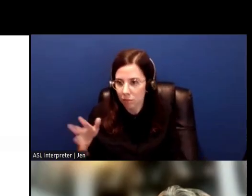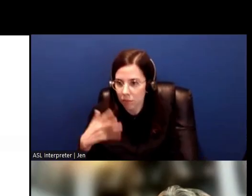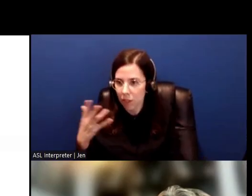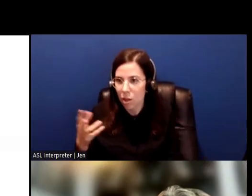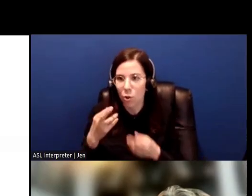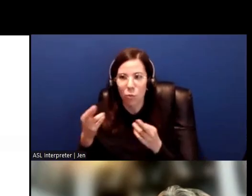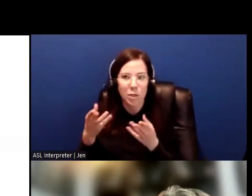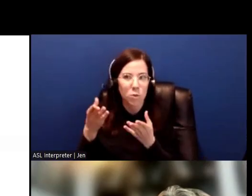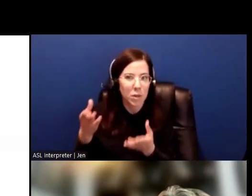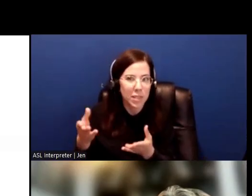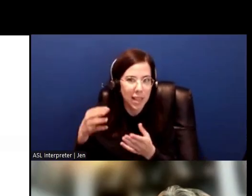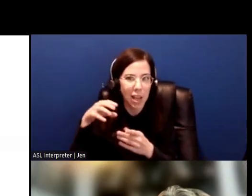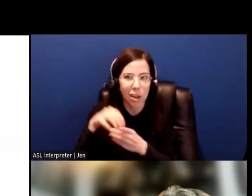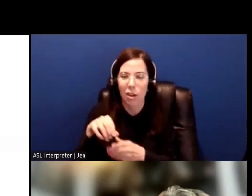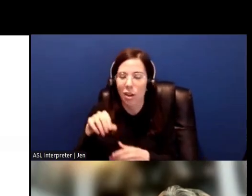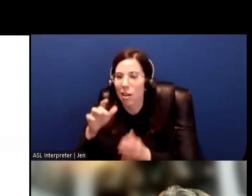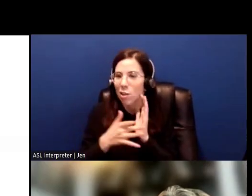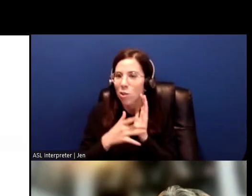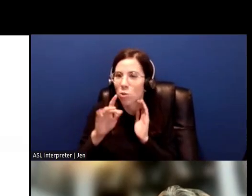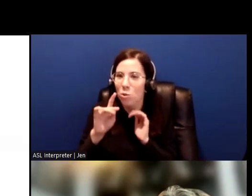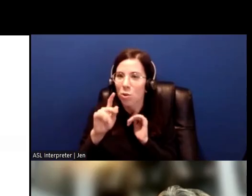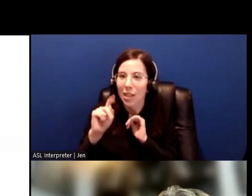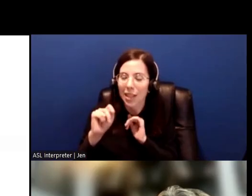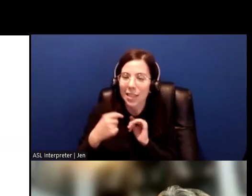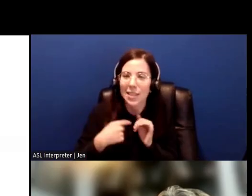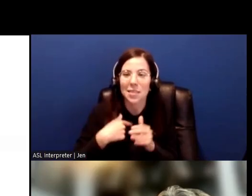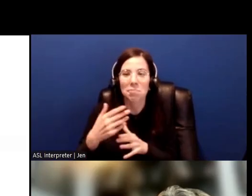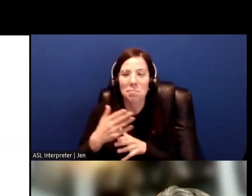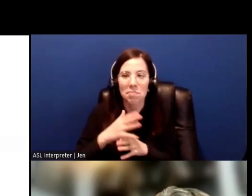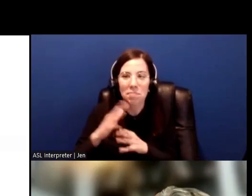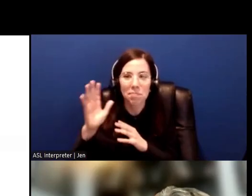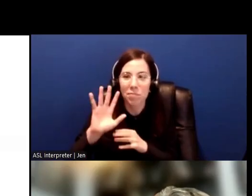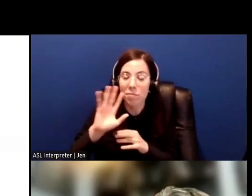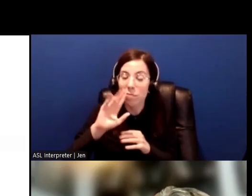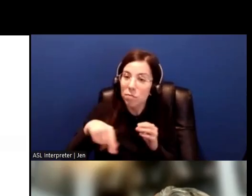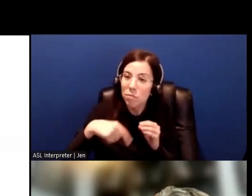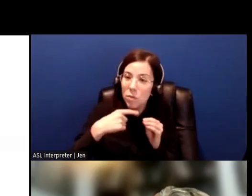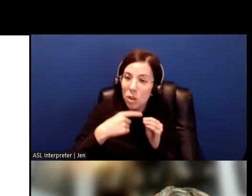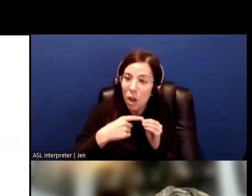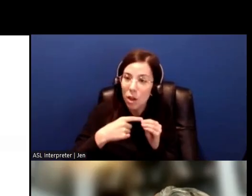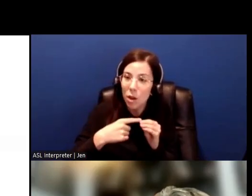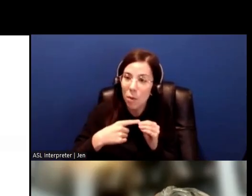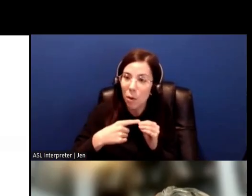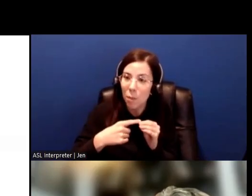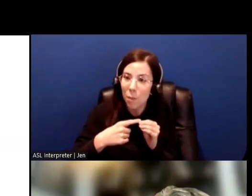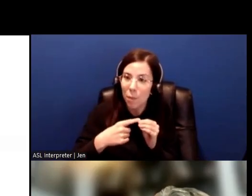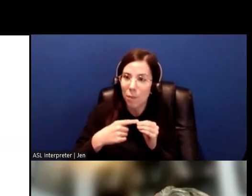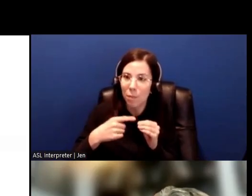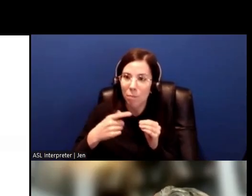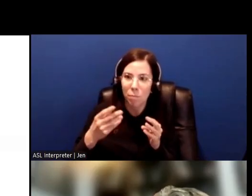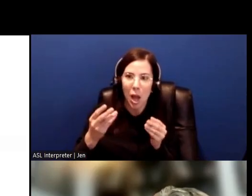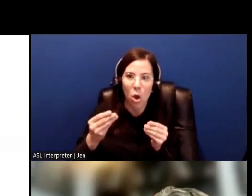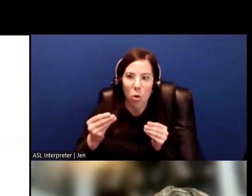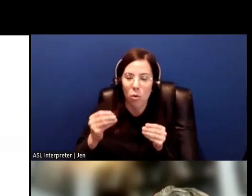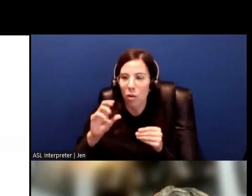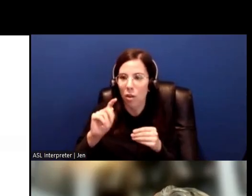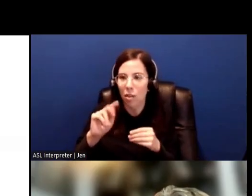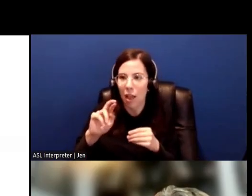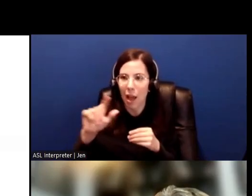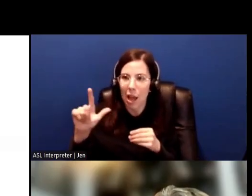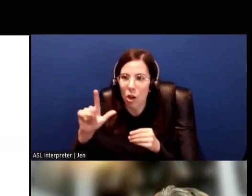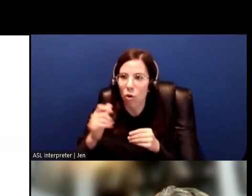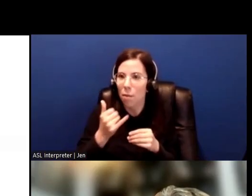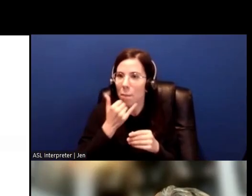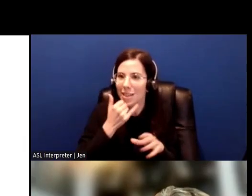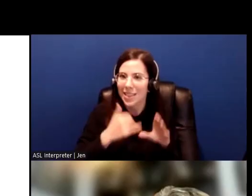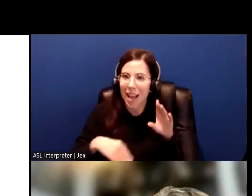toolkits. And I had shared one earlier about collateral misconduct. Just, that was one of the things that came up, and that happens